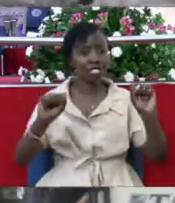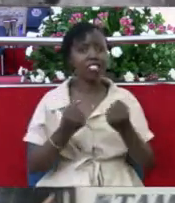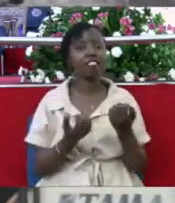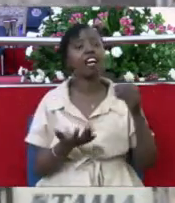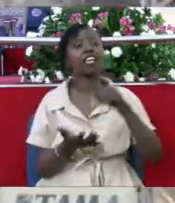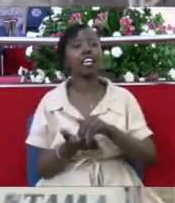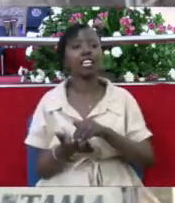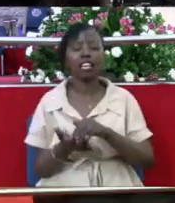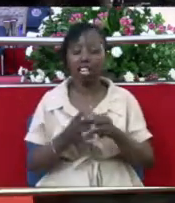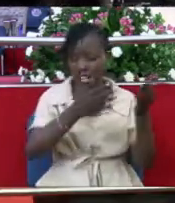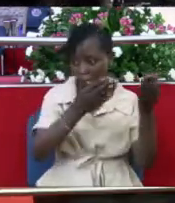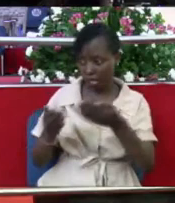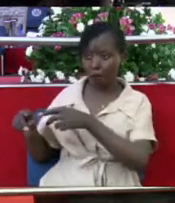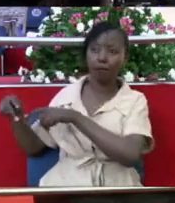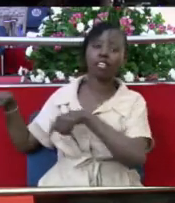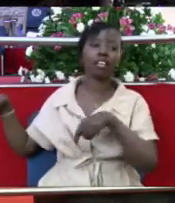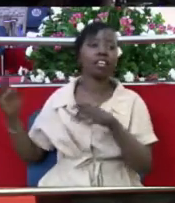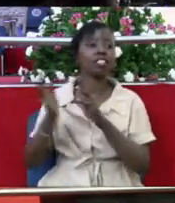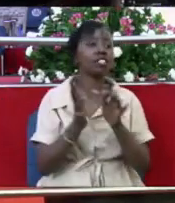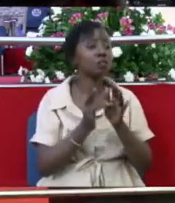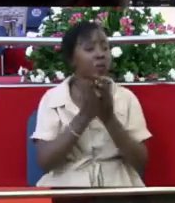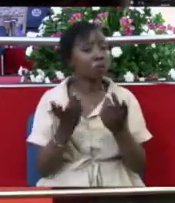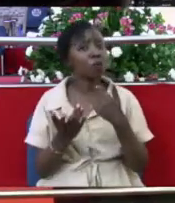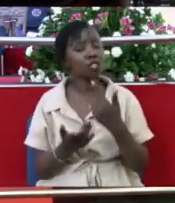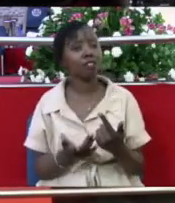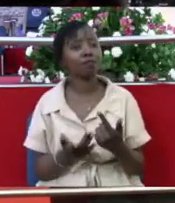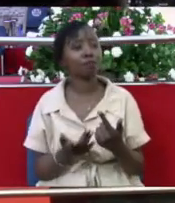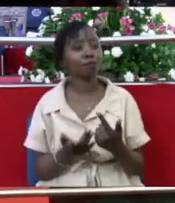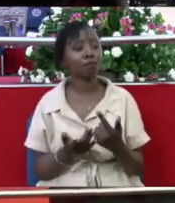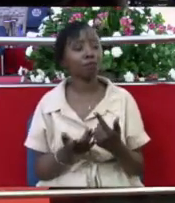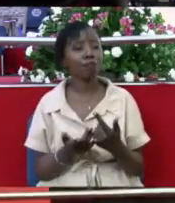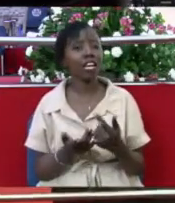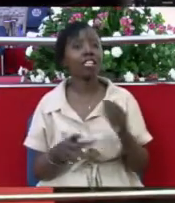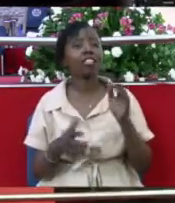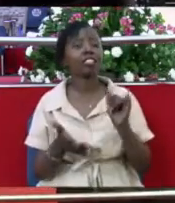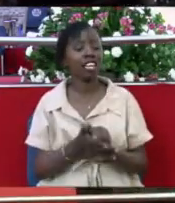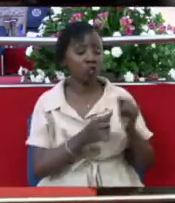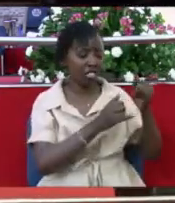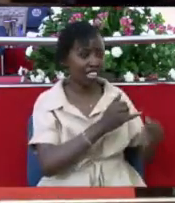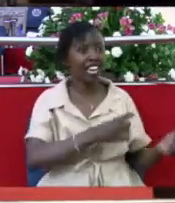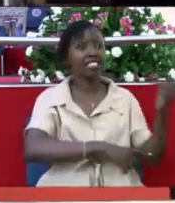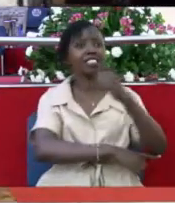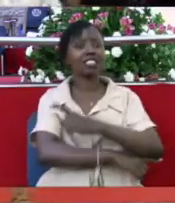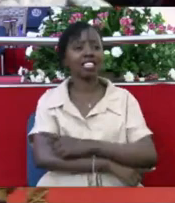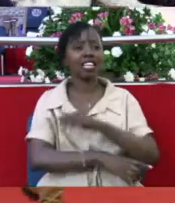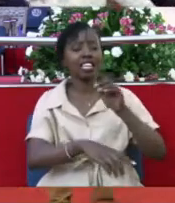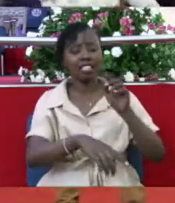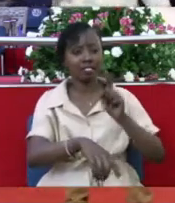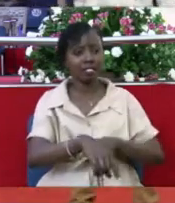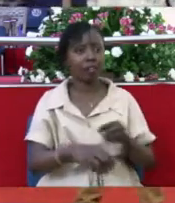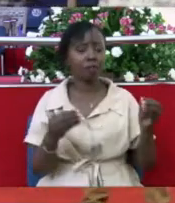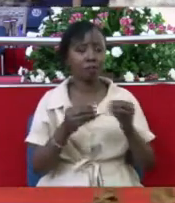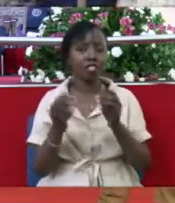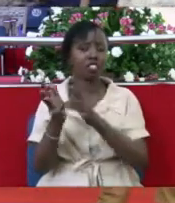front. The Bible says that on the last days, when we meet Jesus,